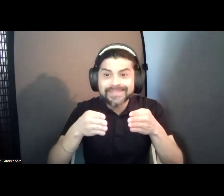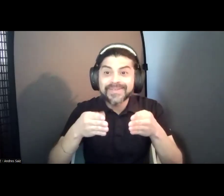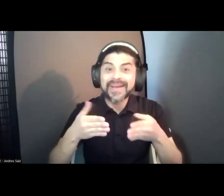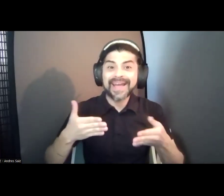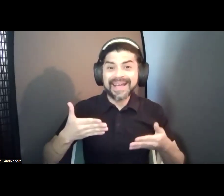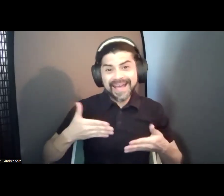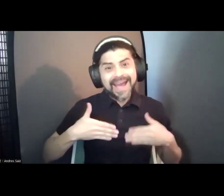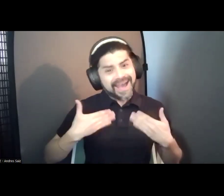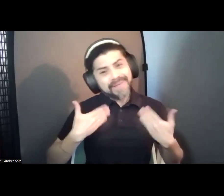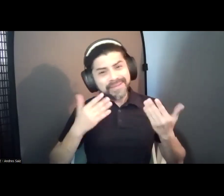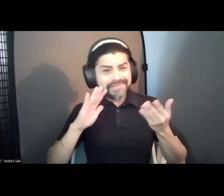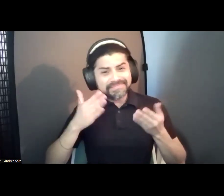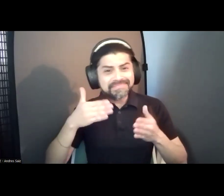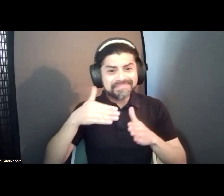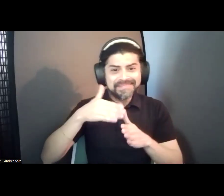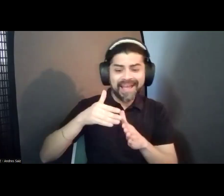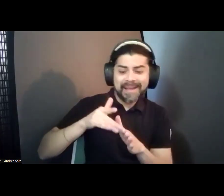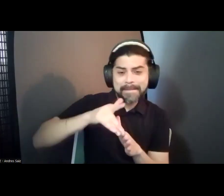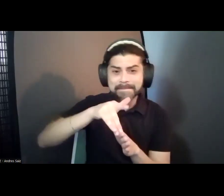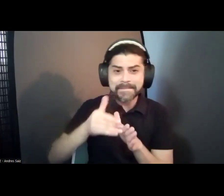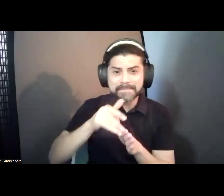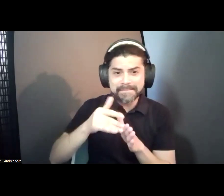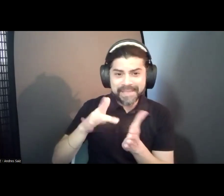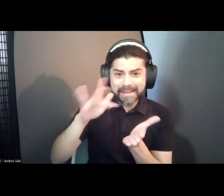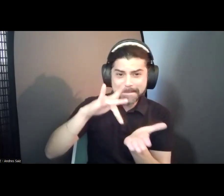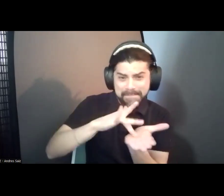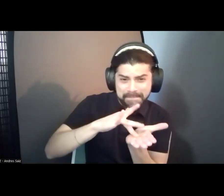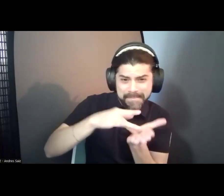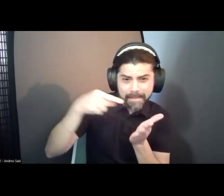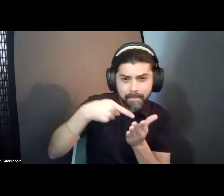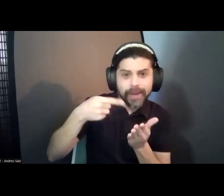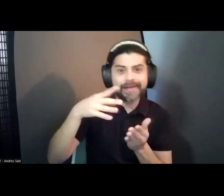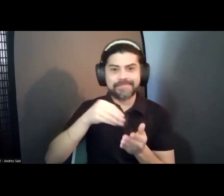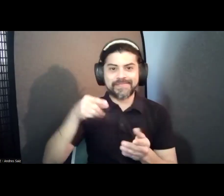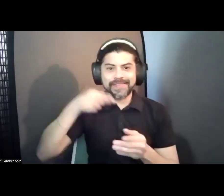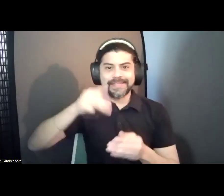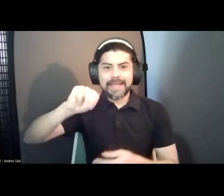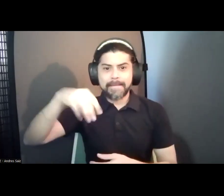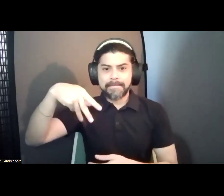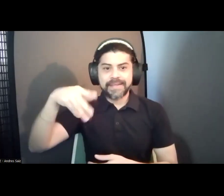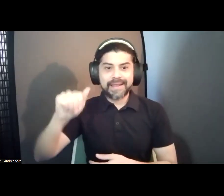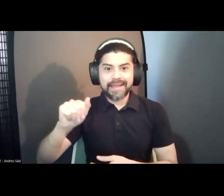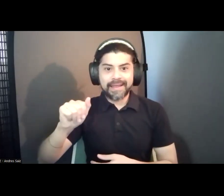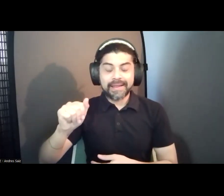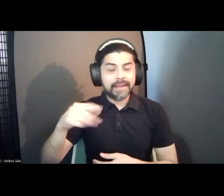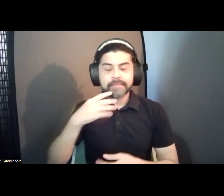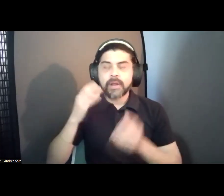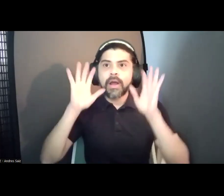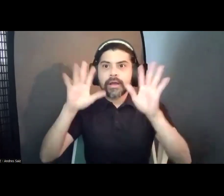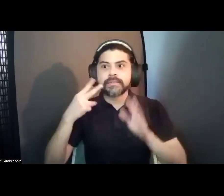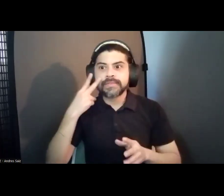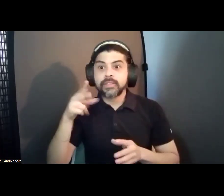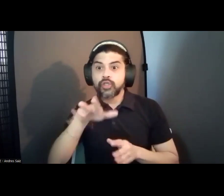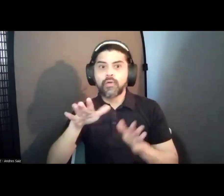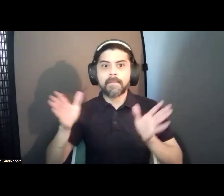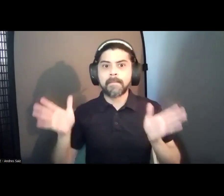halfway point maybe of the master plan itself, and just phenomenal to see the progress that you all have made to date. I'm glad to have been on the